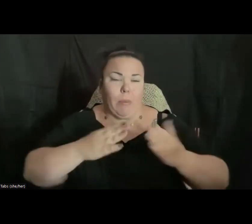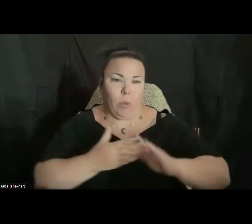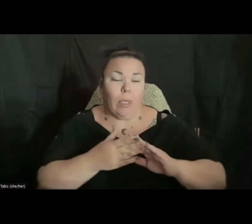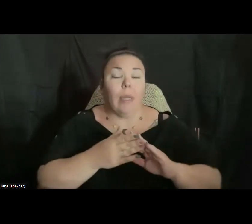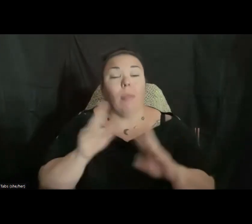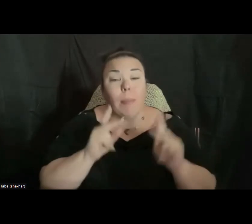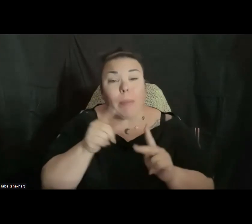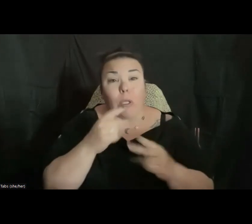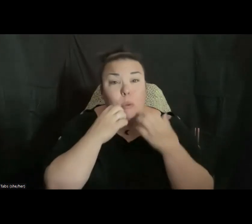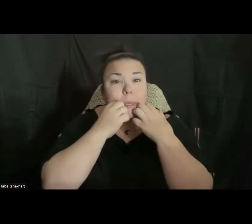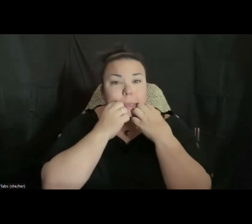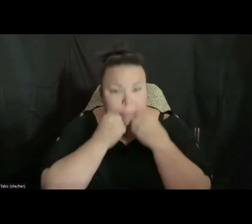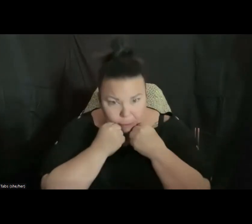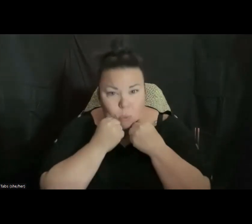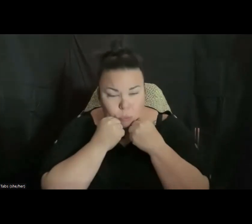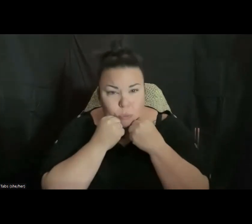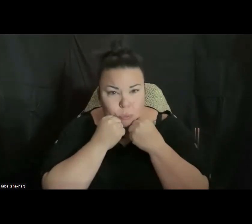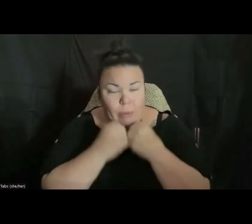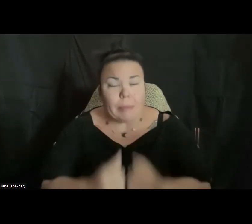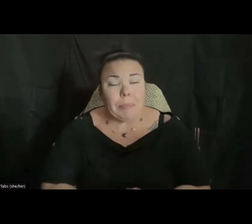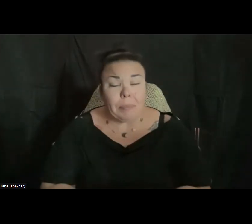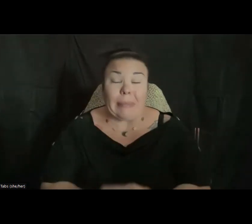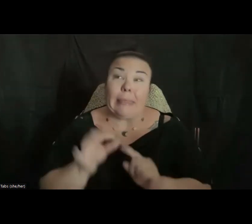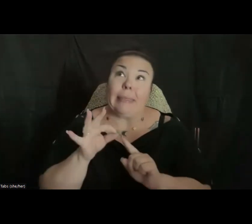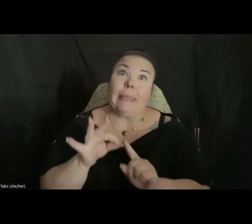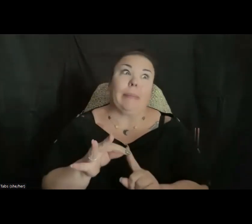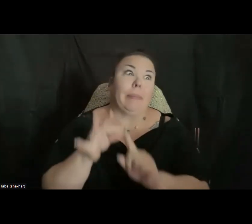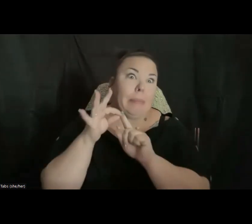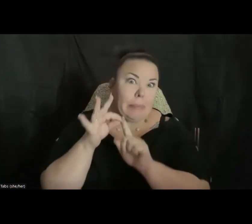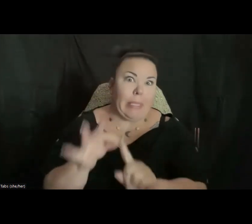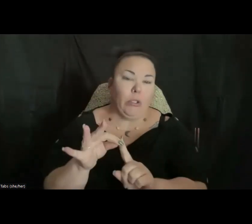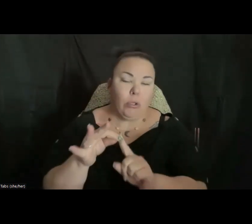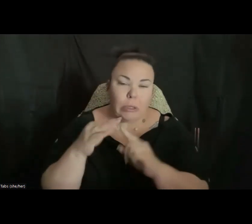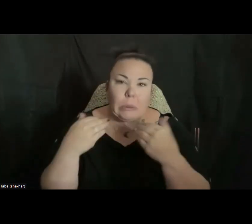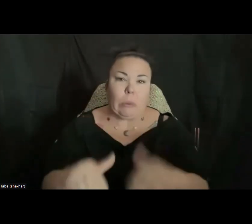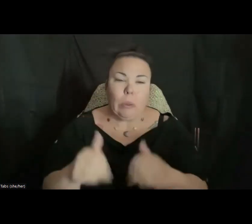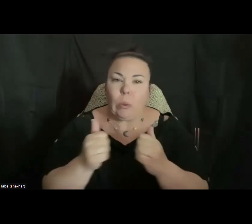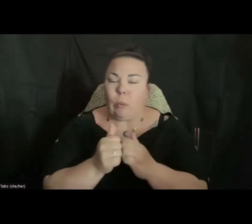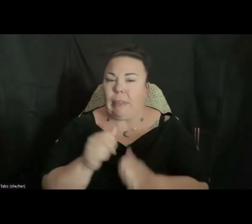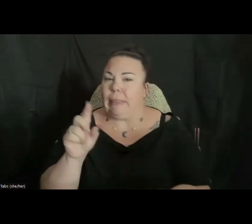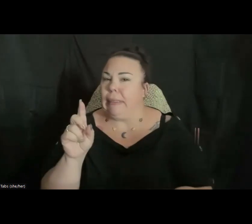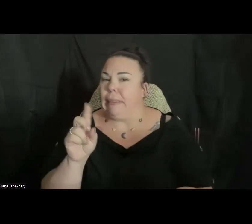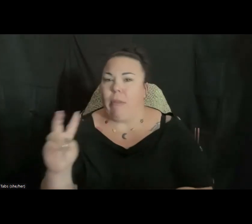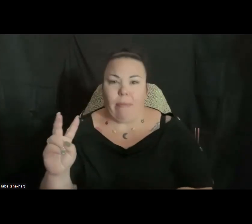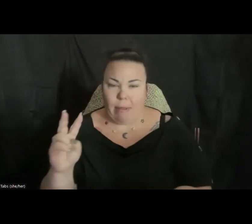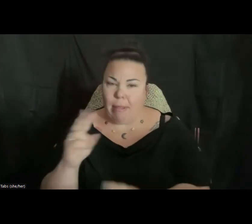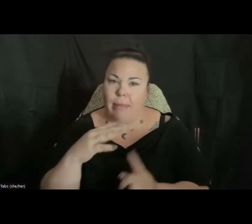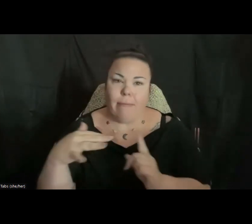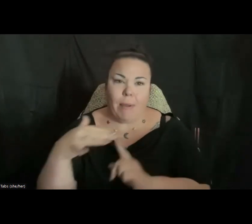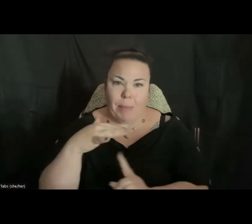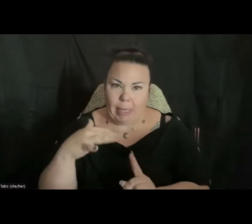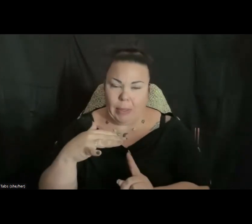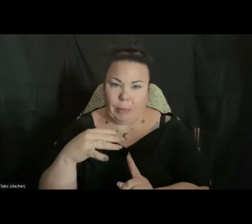for. And I would say, especially in the domestic violence environment,